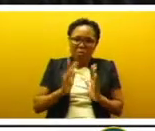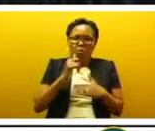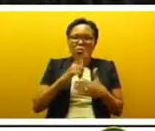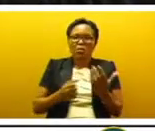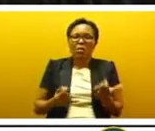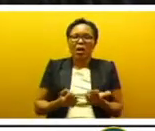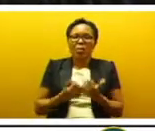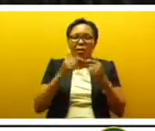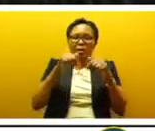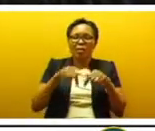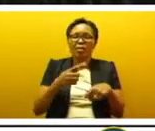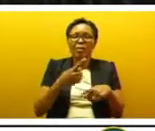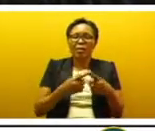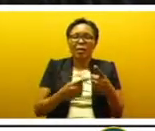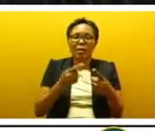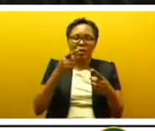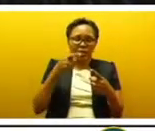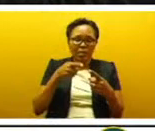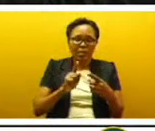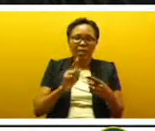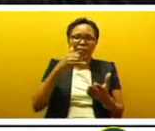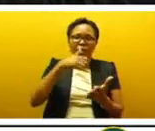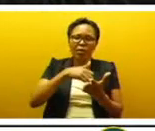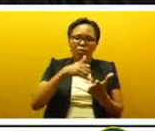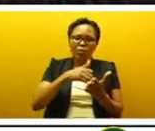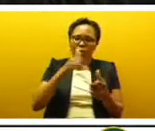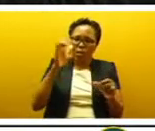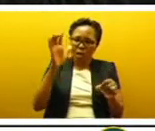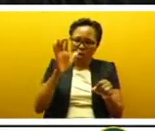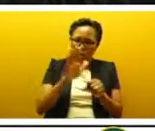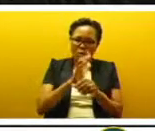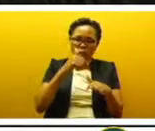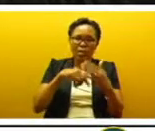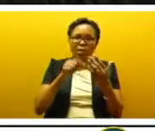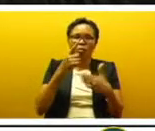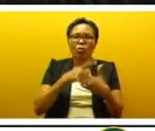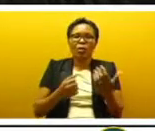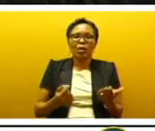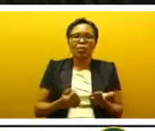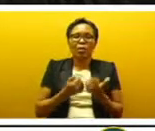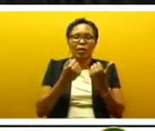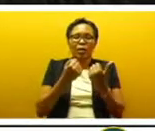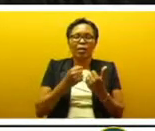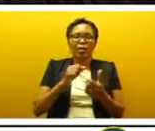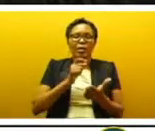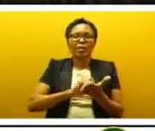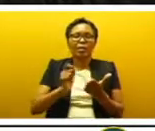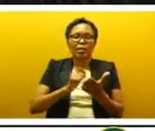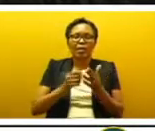the heart of what happened. The secretary was called Suleiman